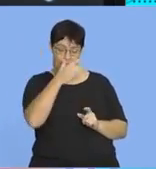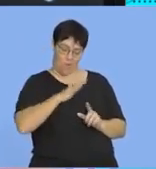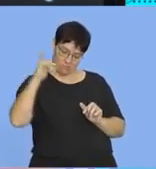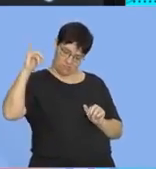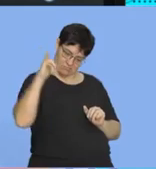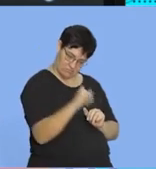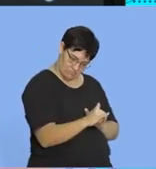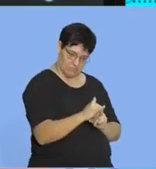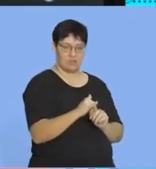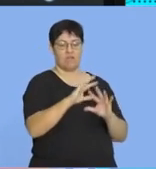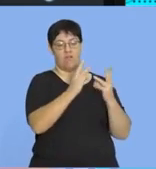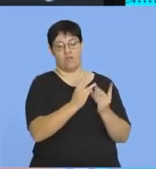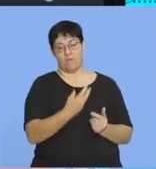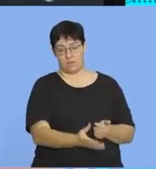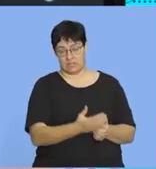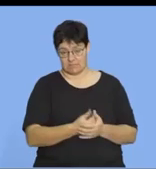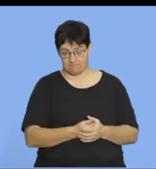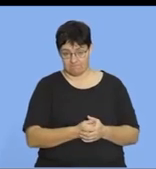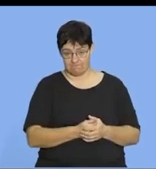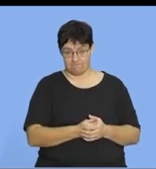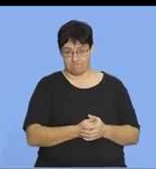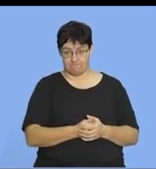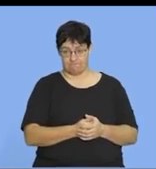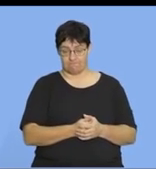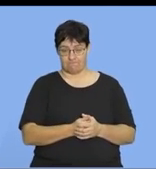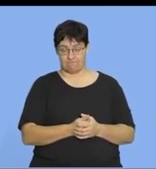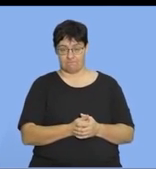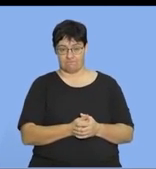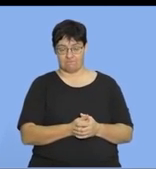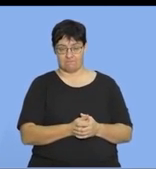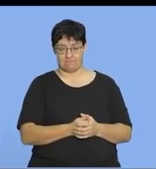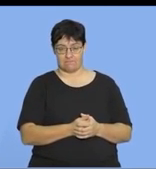Earth. Right? Okay. So,